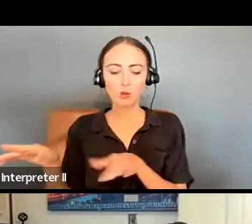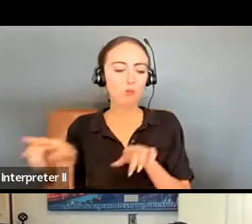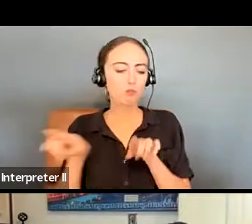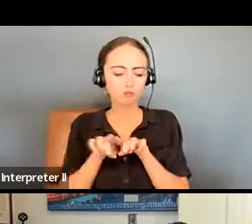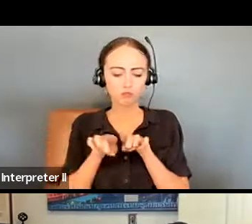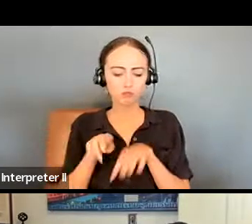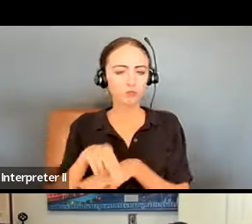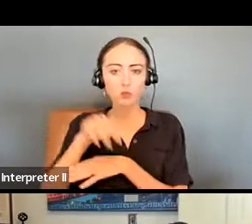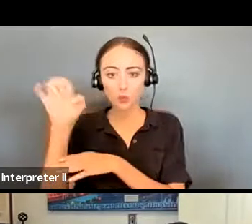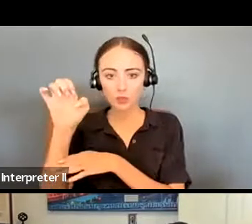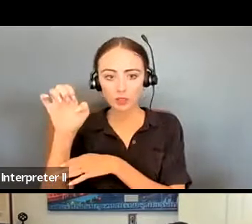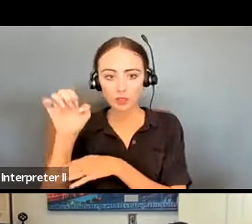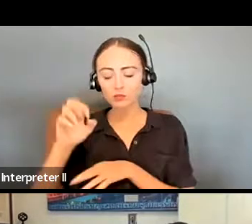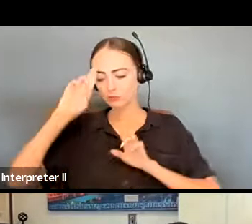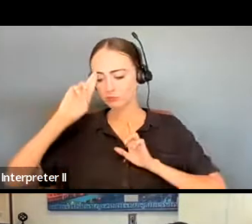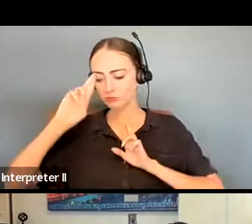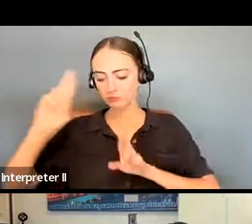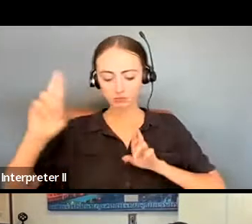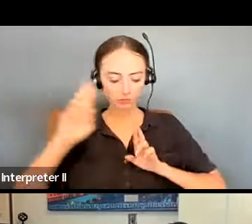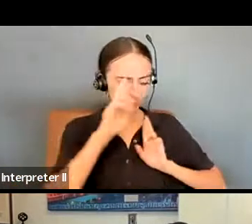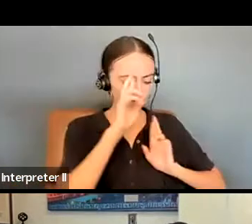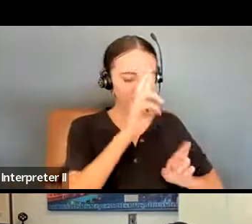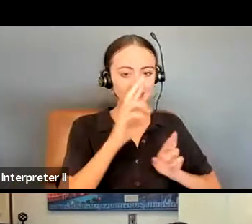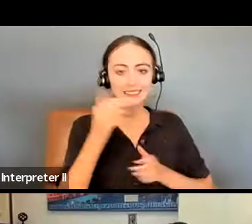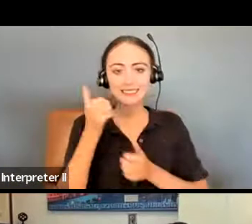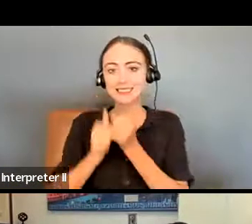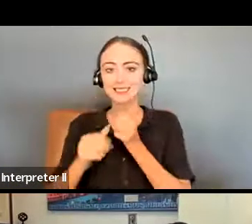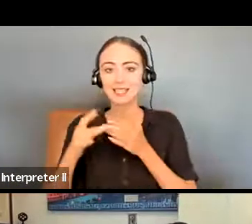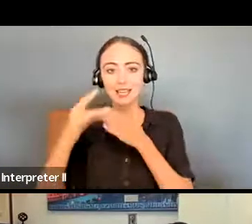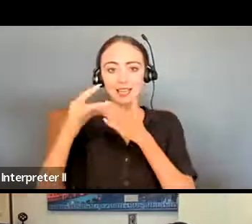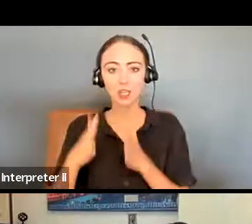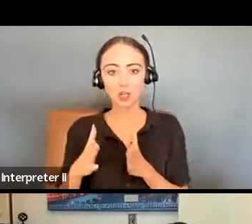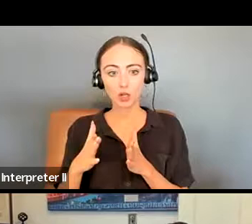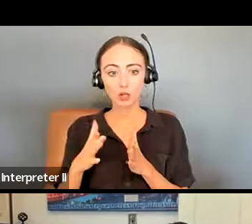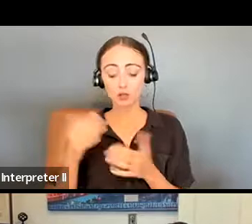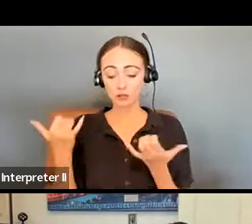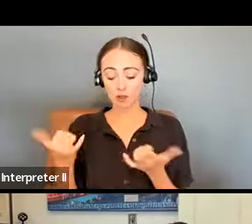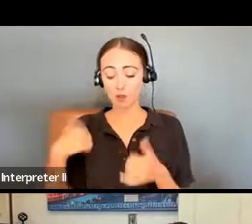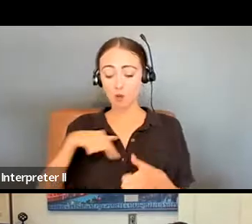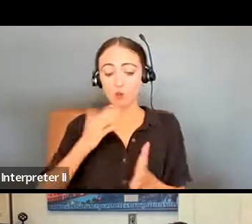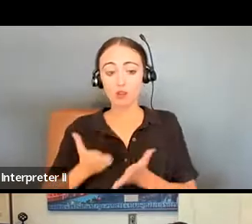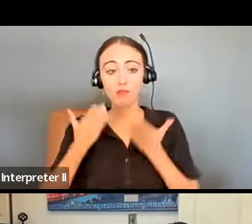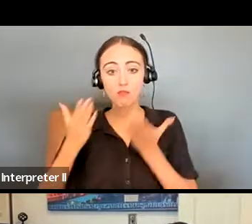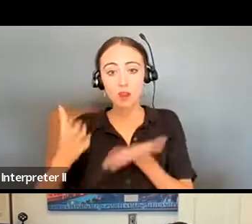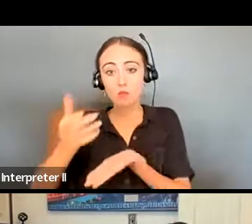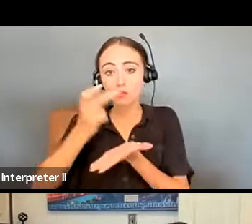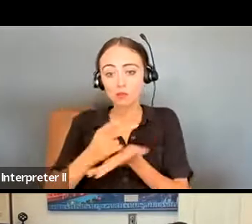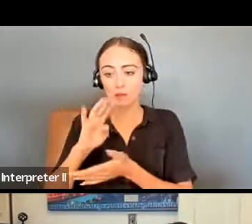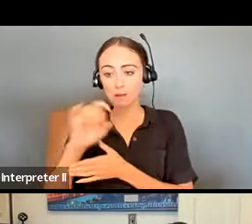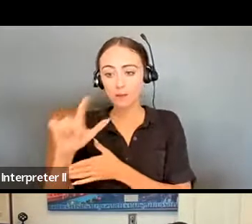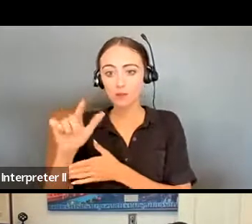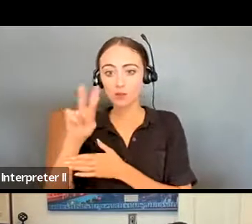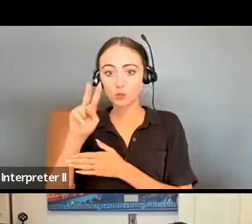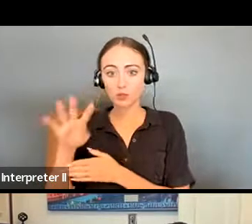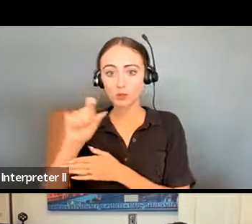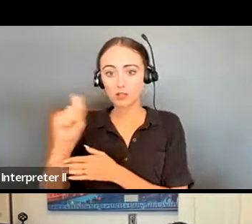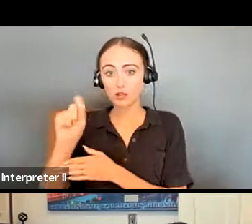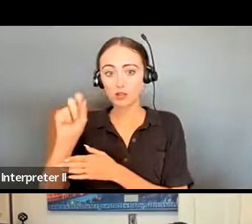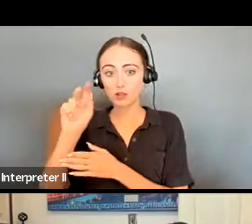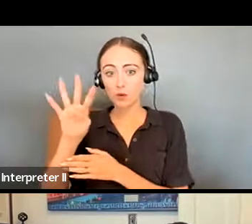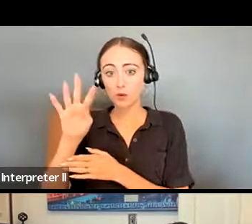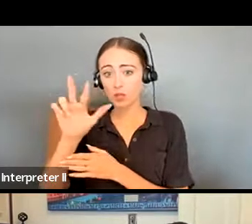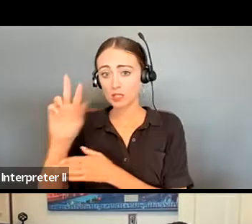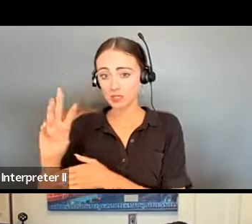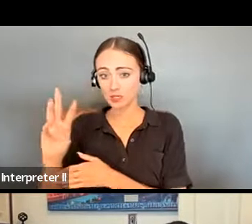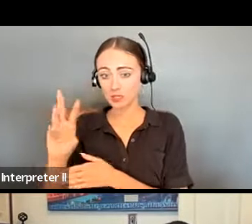both of these respected community leaders. For these reasons, the Committee of the Whole recommends the approval of Bill 24-436, the